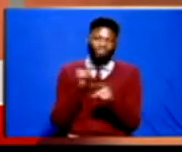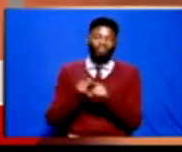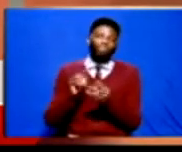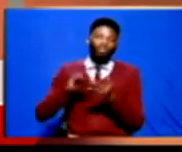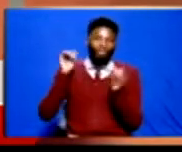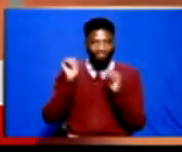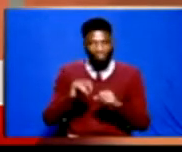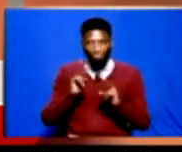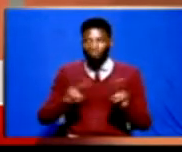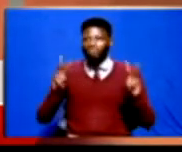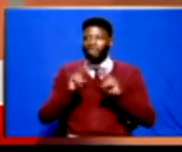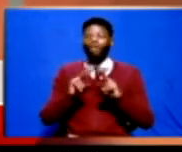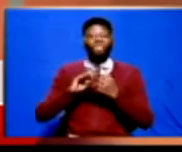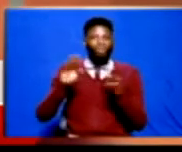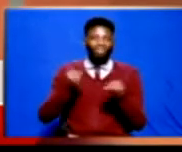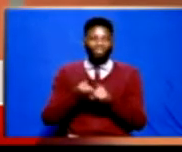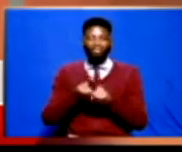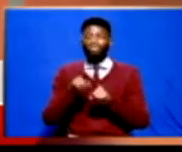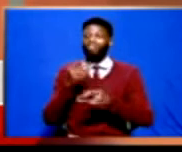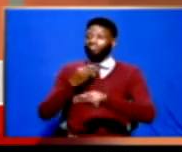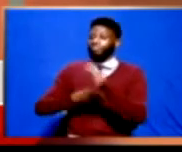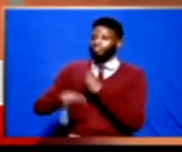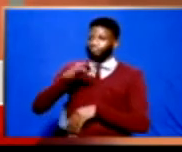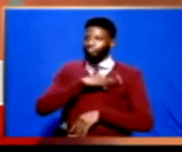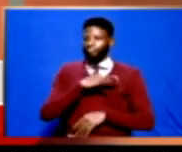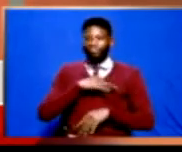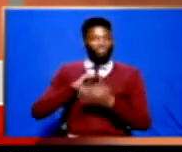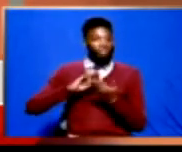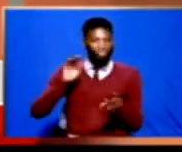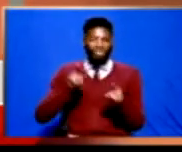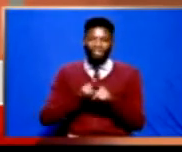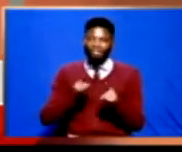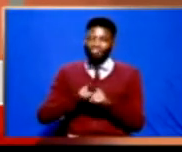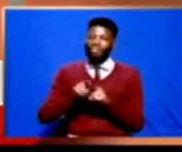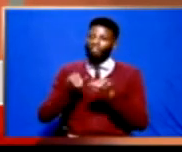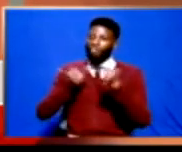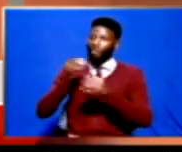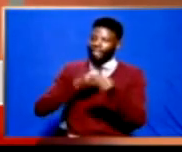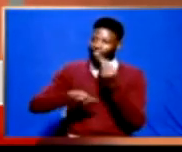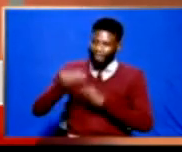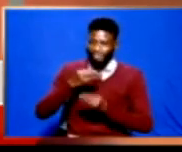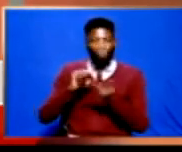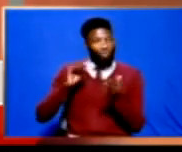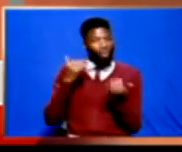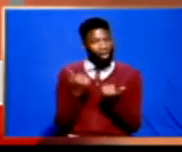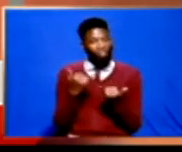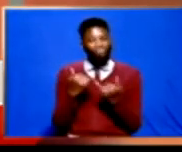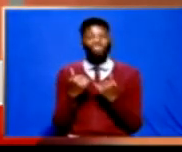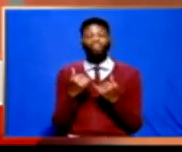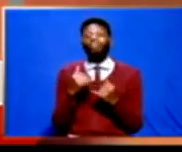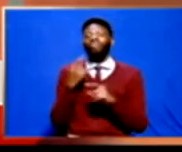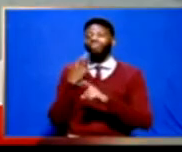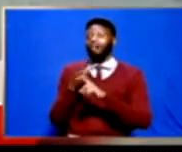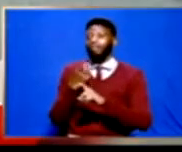value, the more foreign exchange. And I think one of the biggest foreign exchange earners for the country right now is the Kwale Mineral Sands